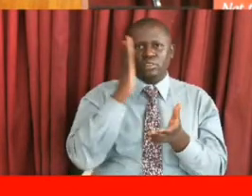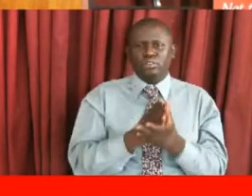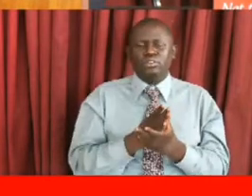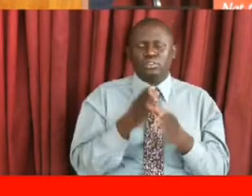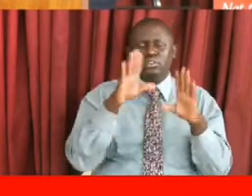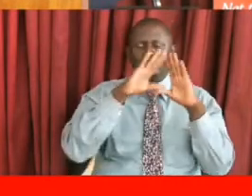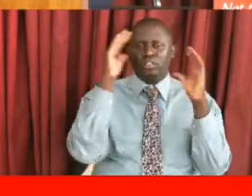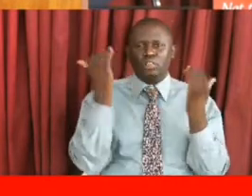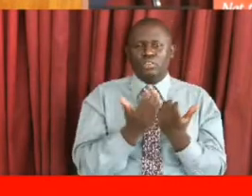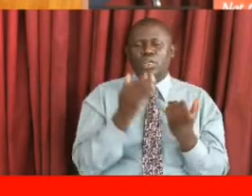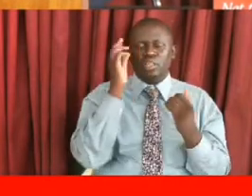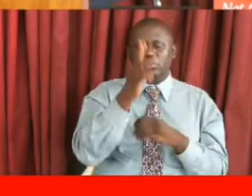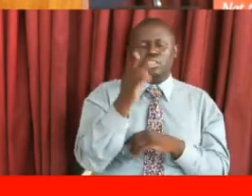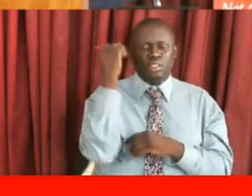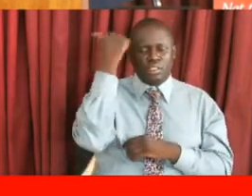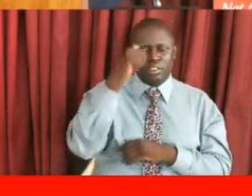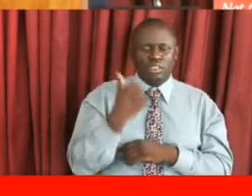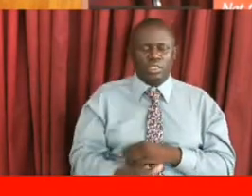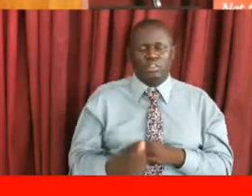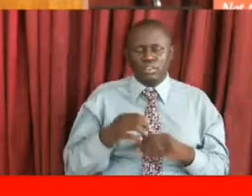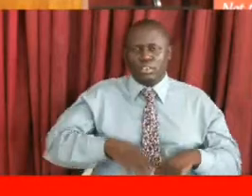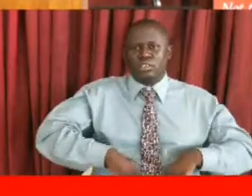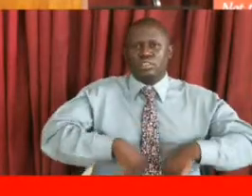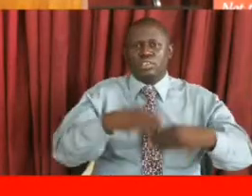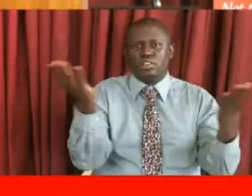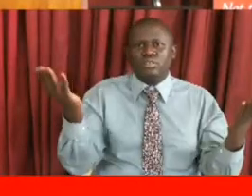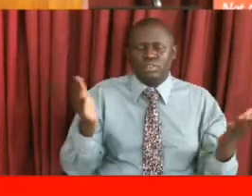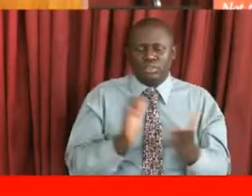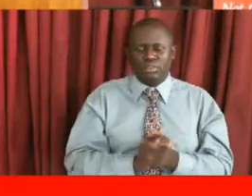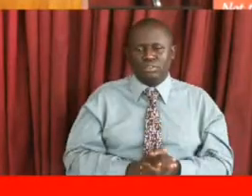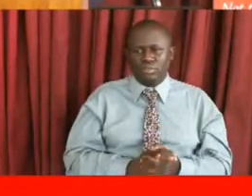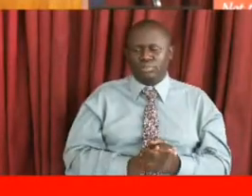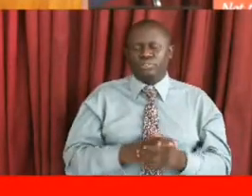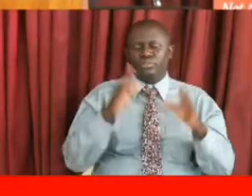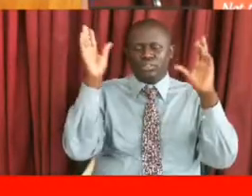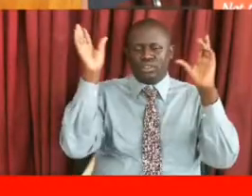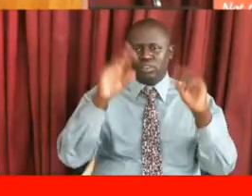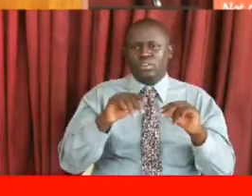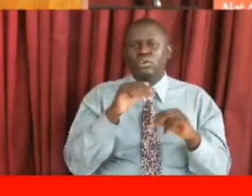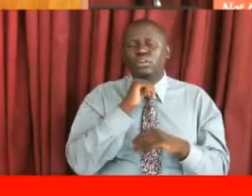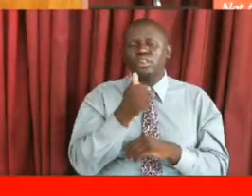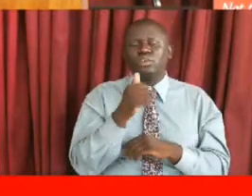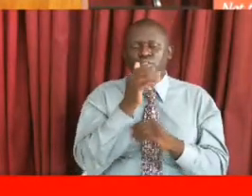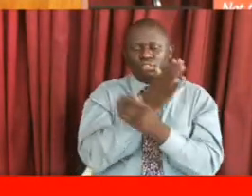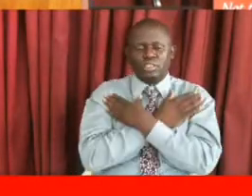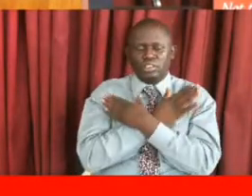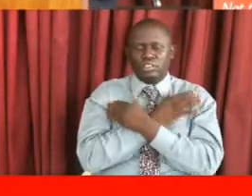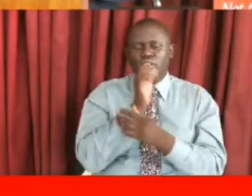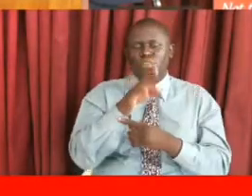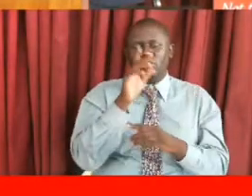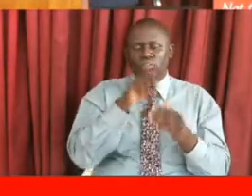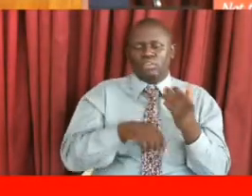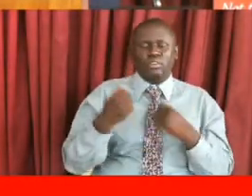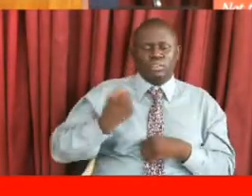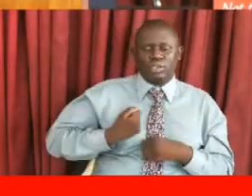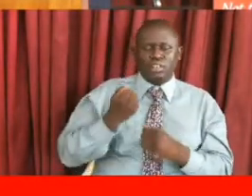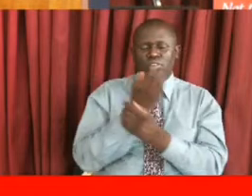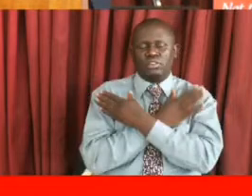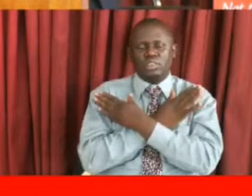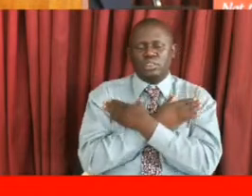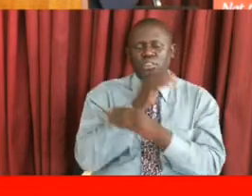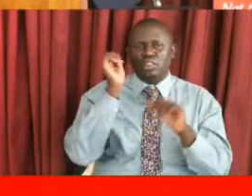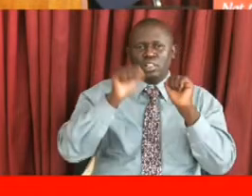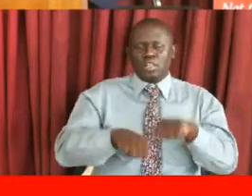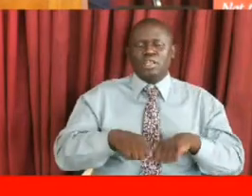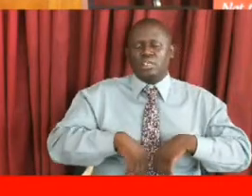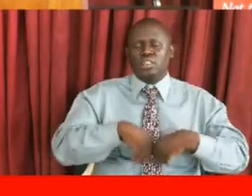you the daners will never give you this one no amount of friends and girlfriends and boyfriend can give